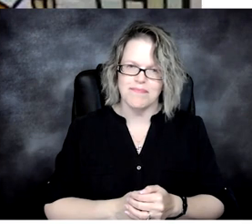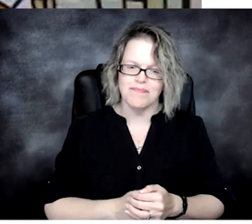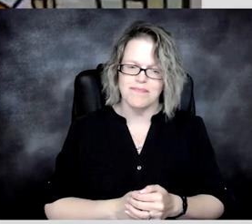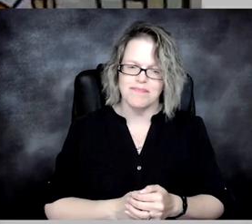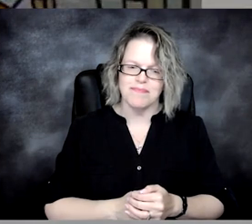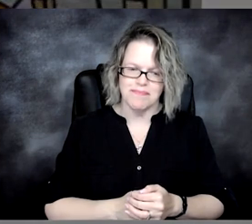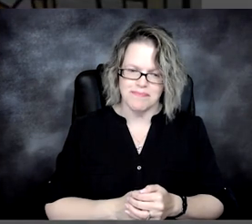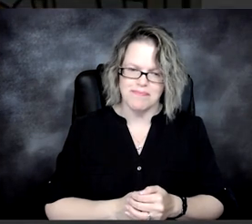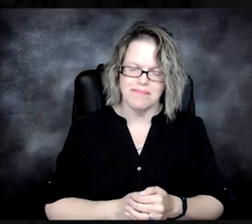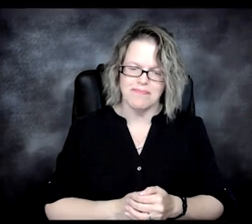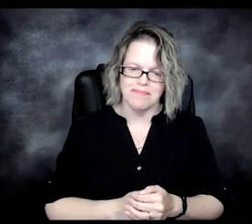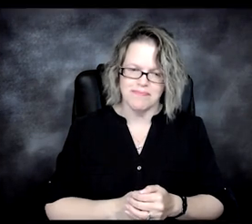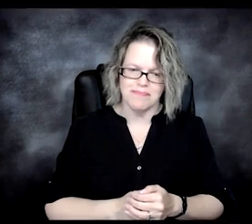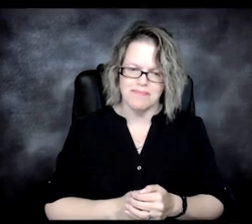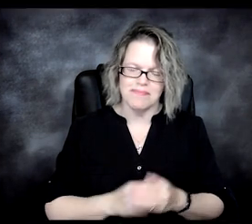teacher is Erin Bangle.